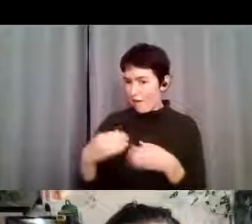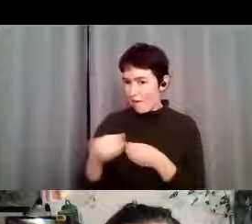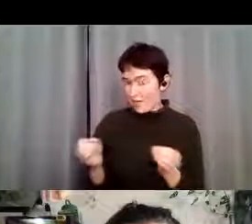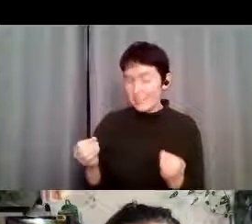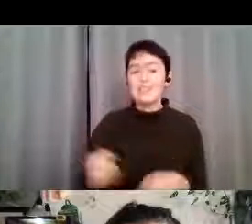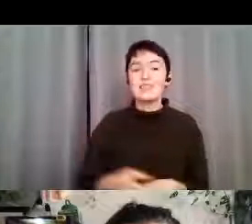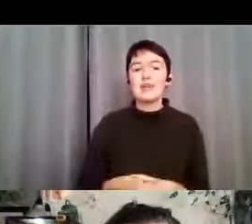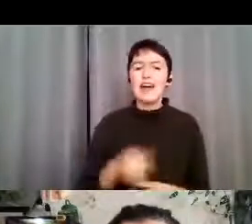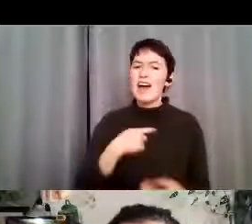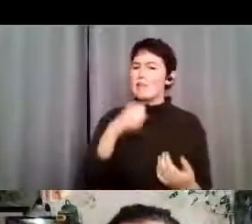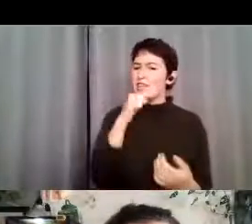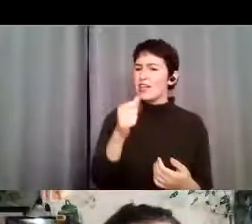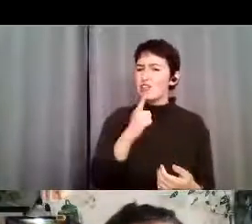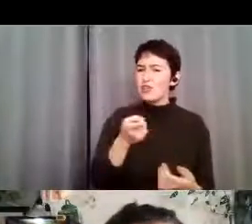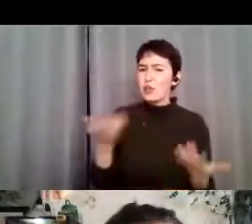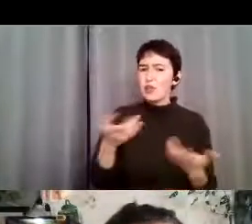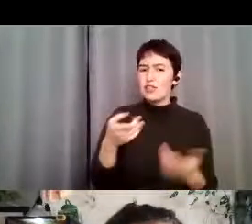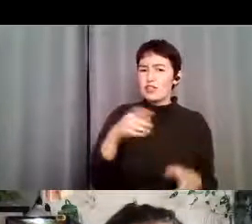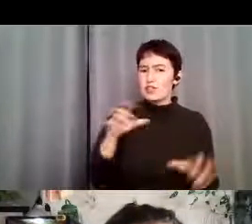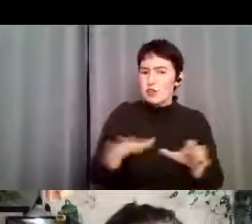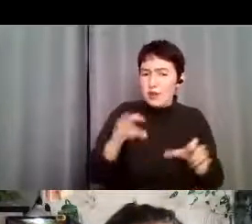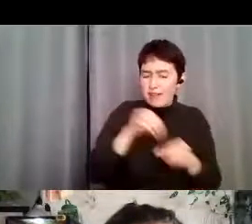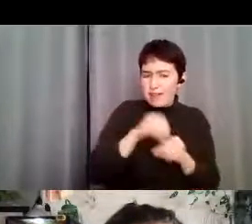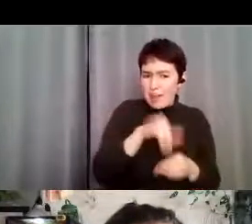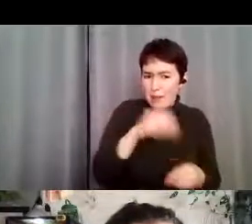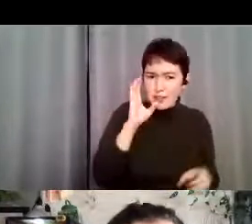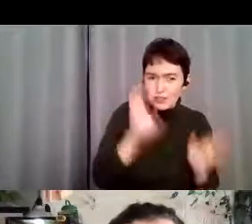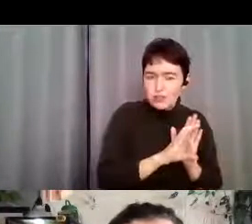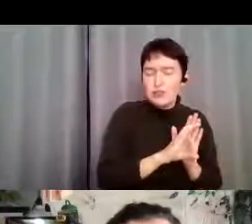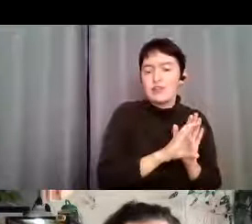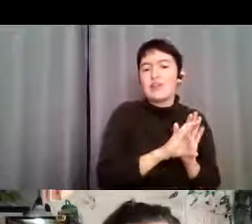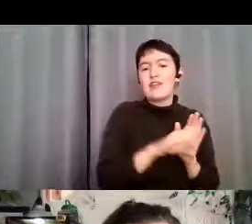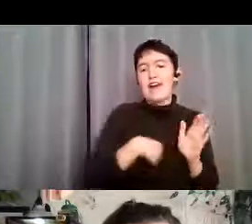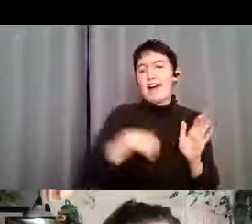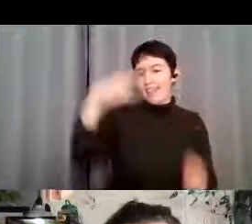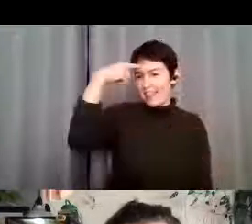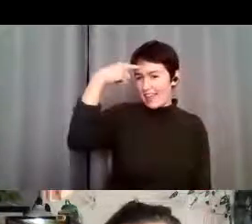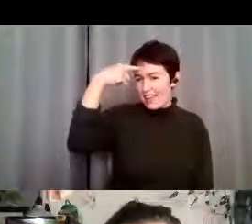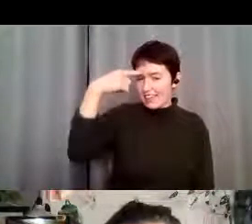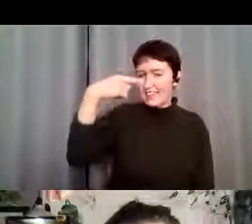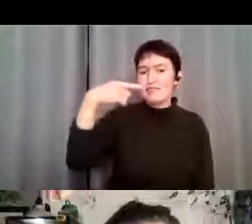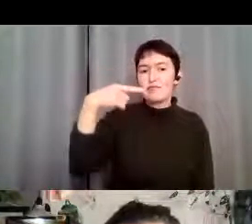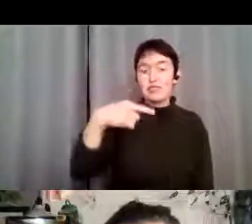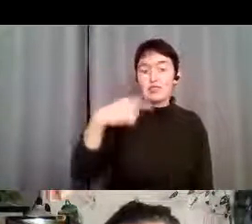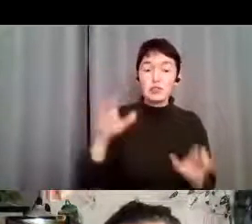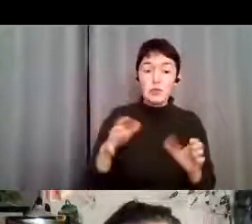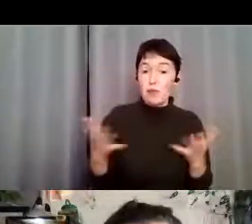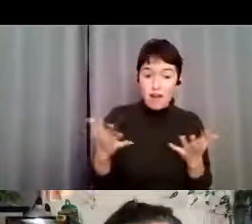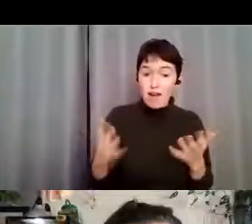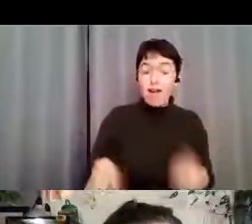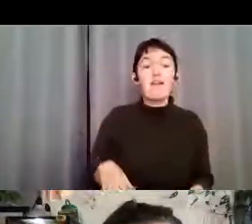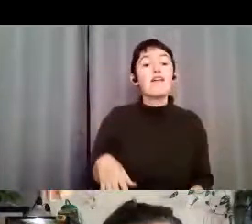entirely sure what she's doing in this photo, but I think what she's doing, which is something that she does quite often, which is to look